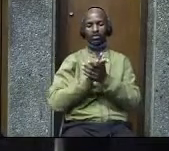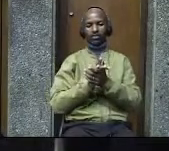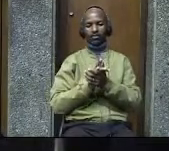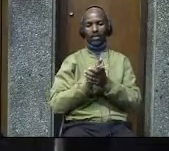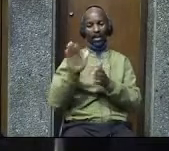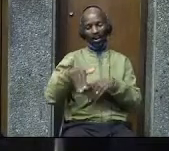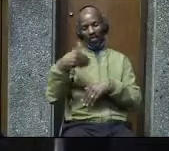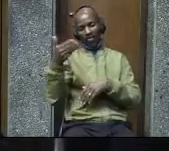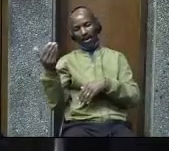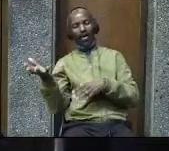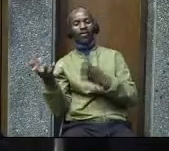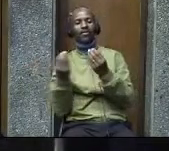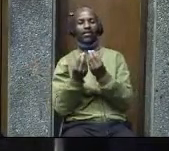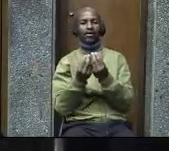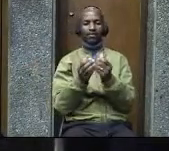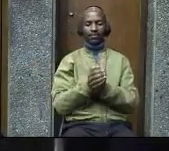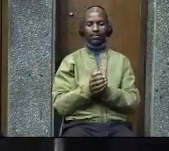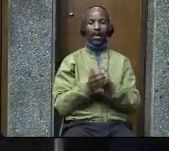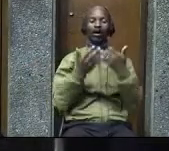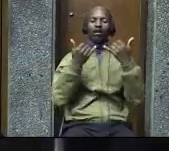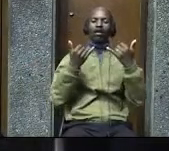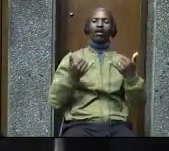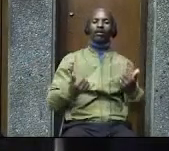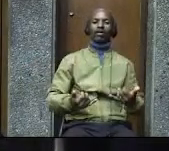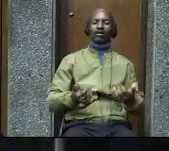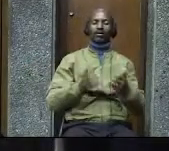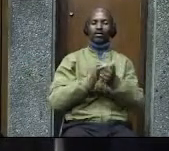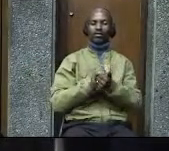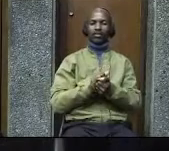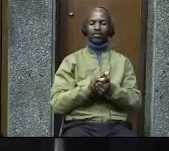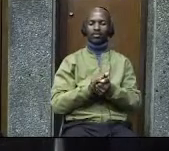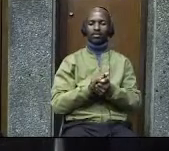and the others. So